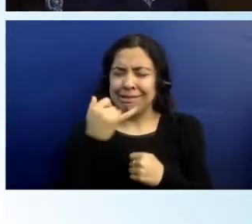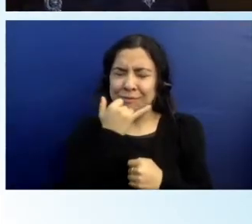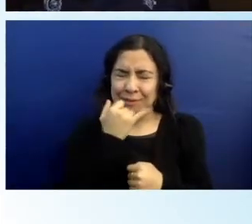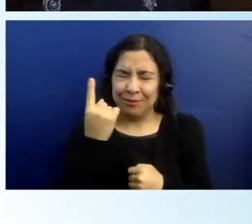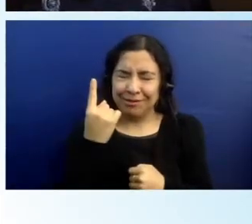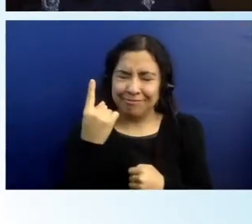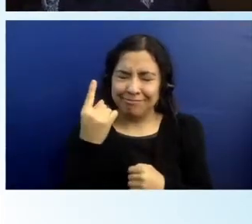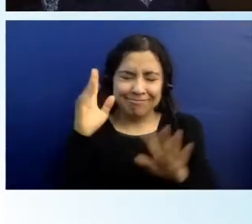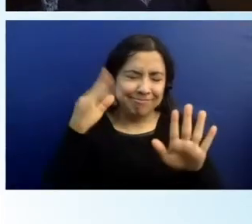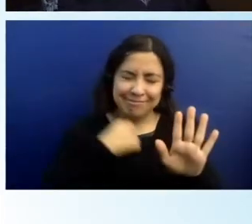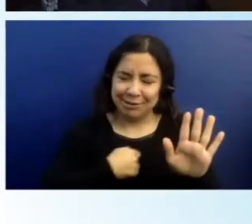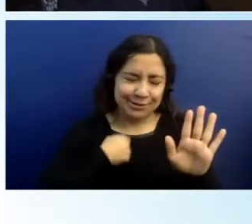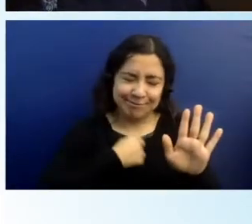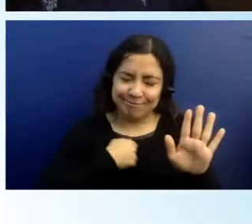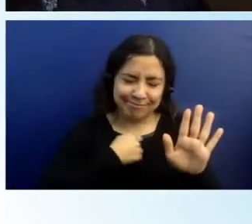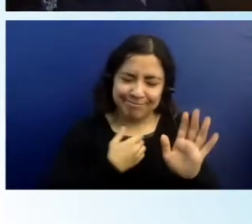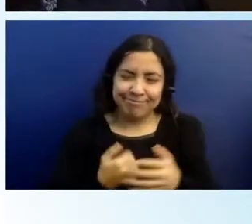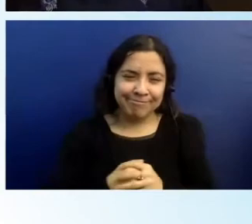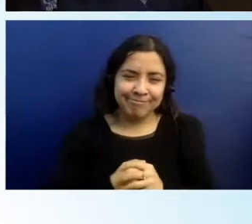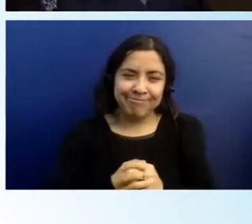I'm sorry.